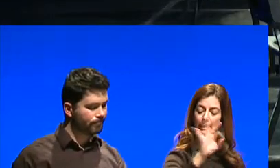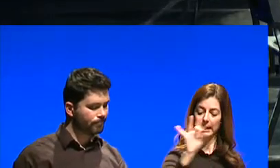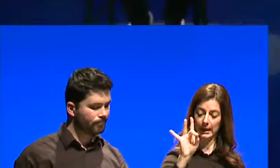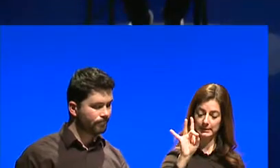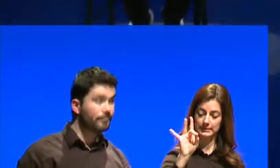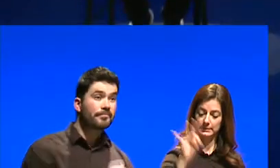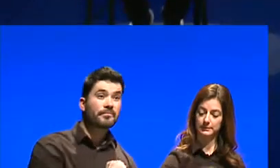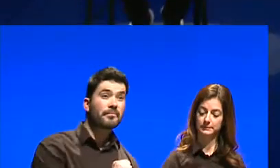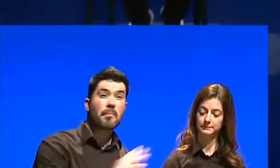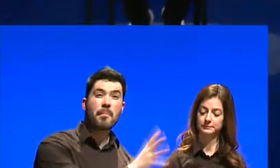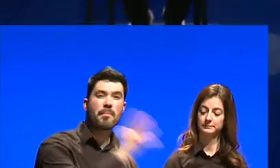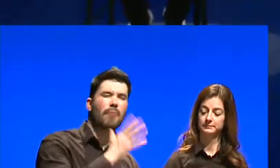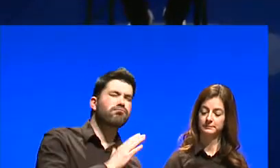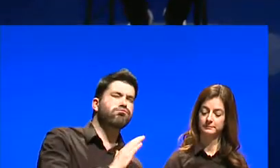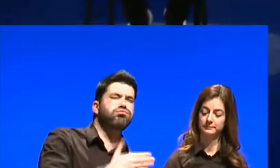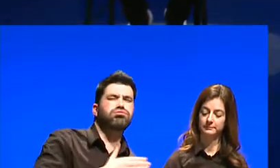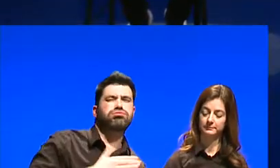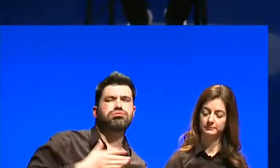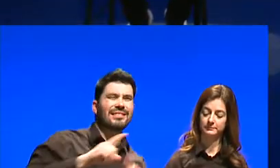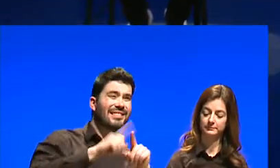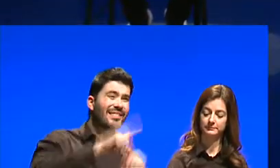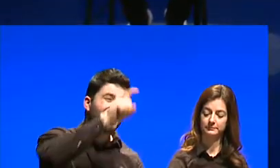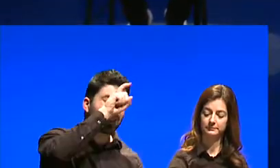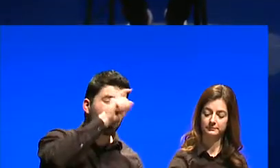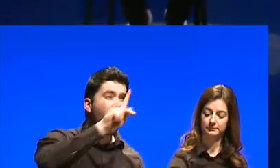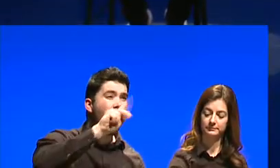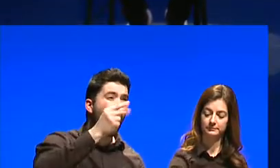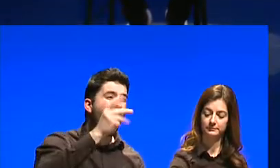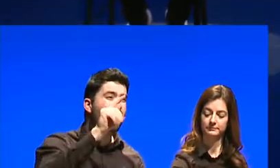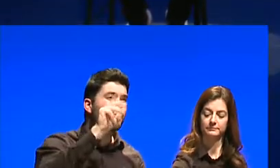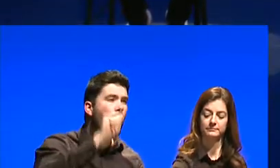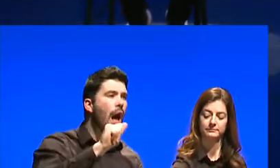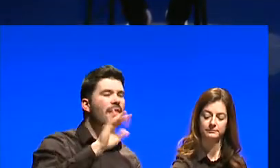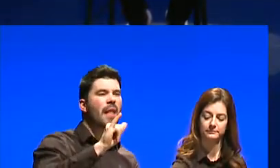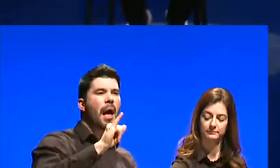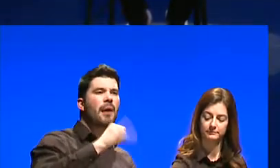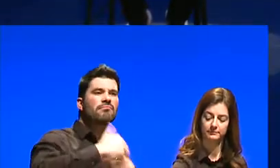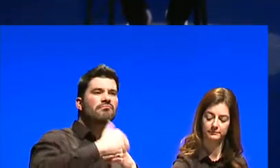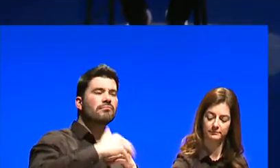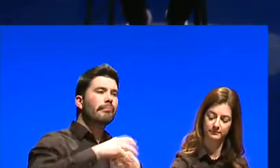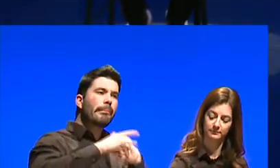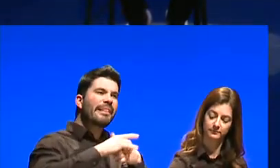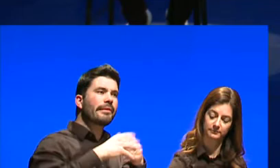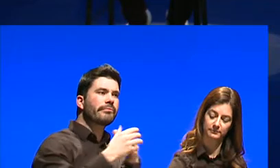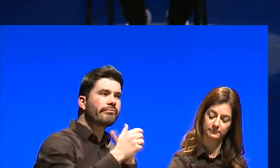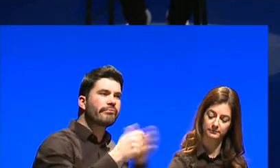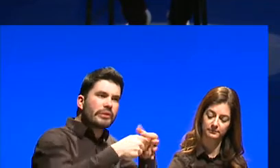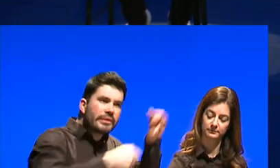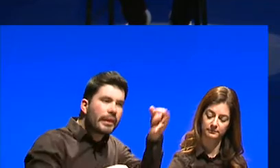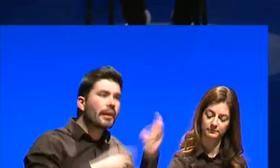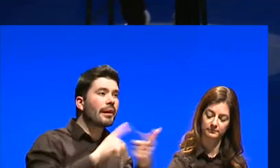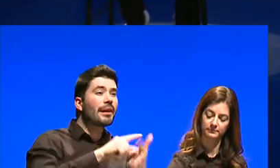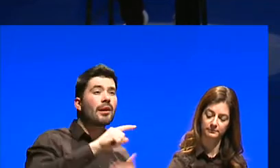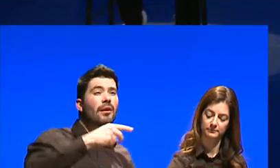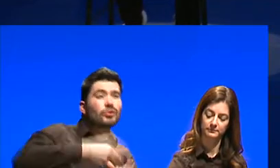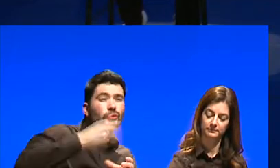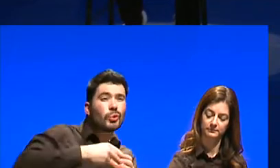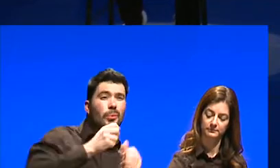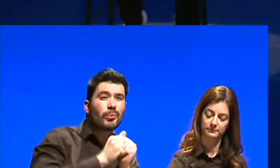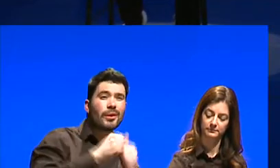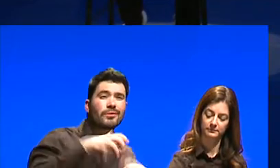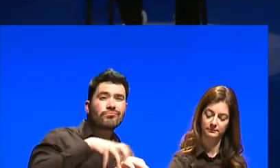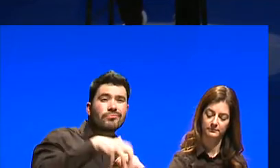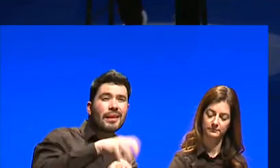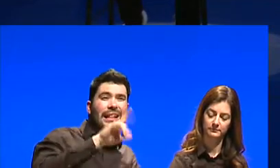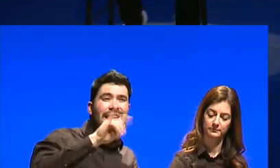1998. My mom cooks all kinds of Egyptian food. Kofta. Ground beef baked on a stick. Morhea. A rich soup with grape leaves. She cooks Puerto